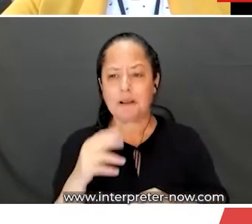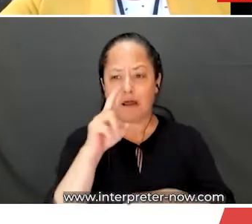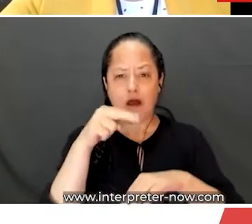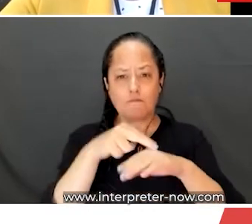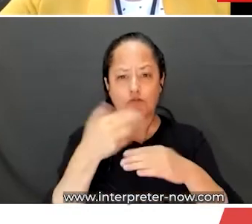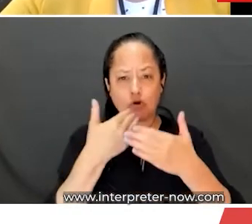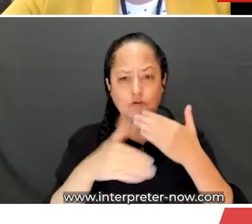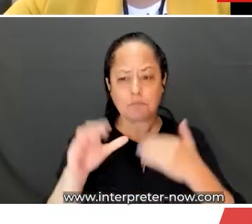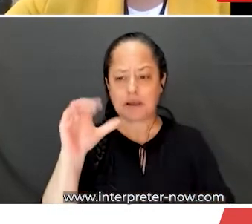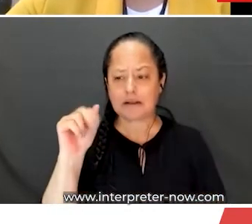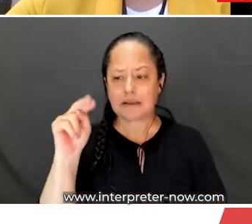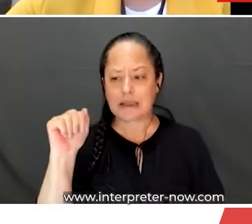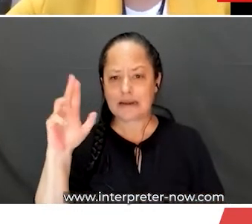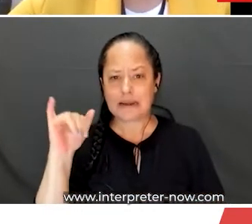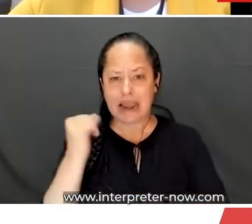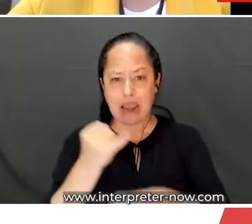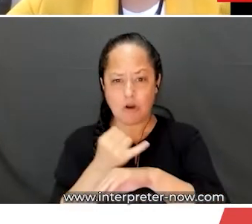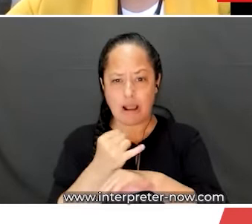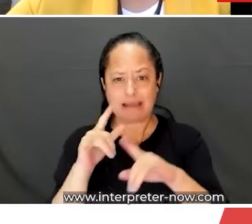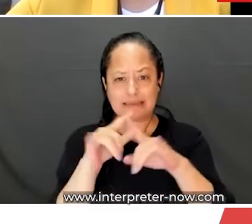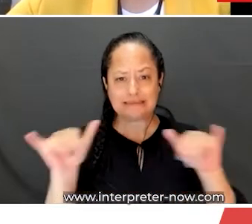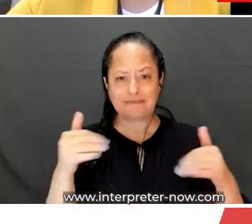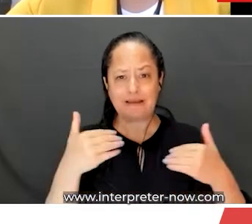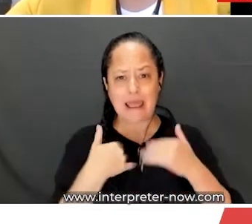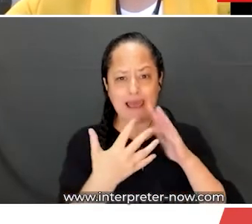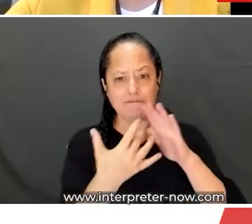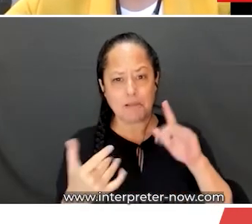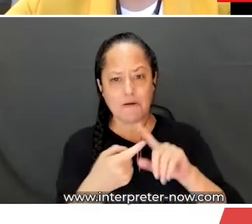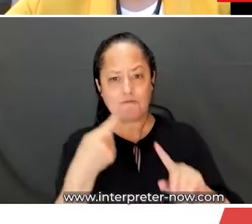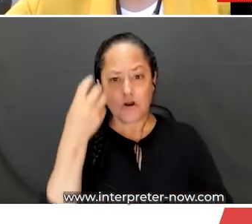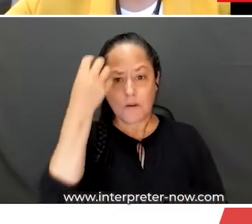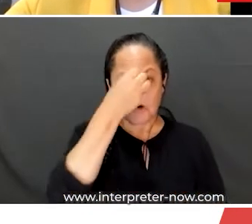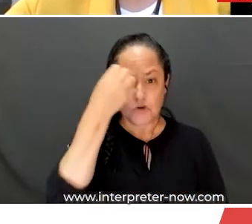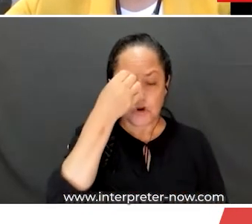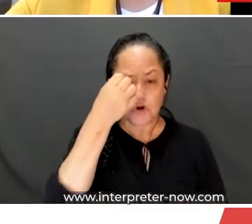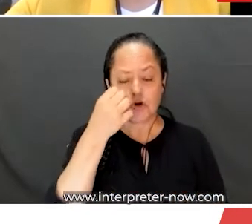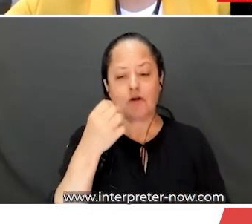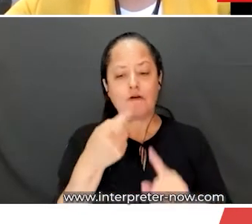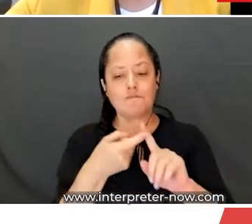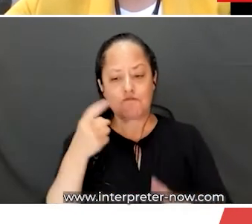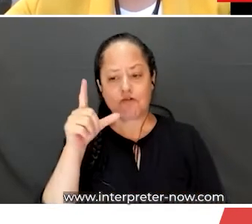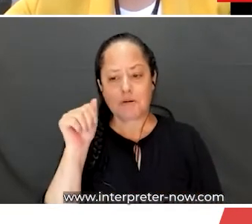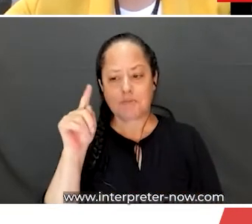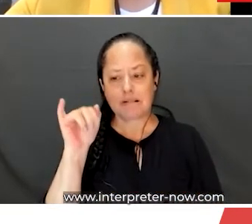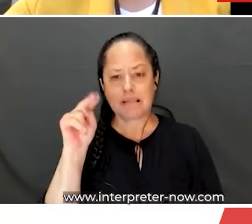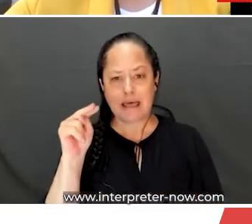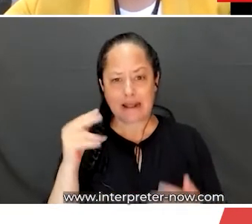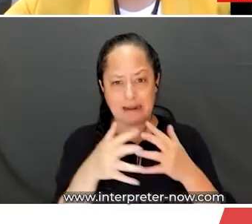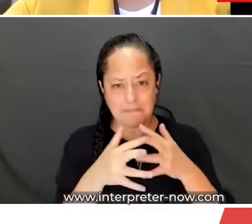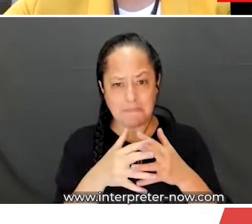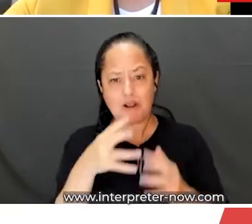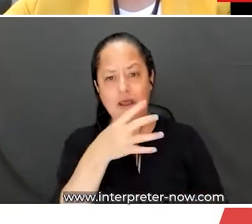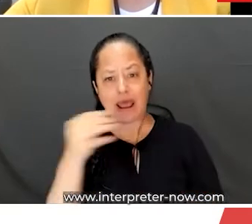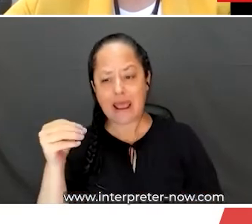born in the Canary Islands, but at the same time having blood from Europe, also from Latin America, and also from